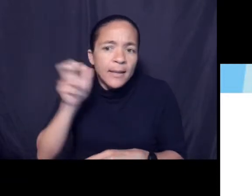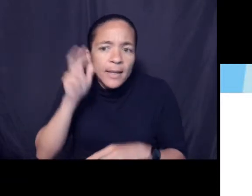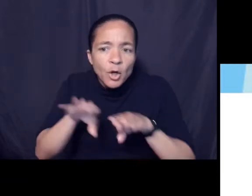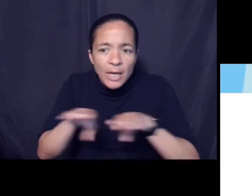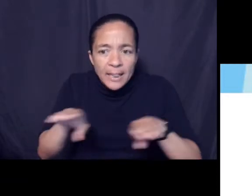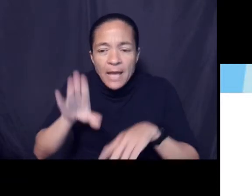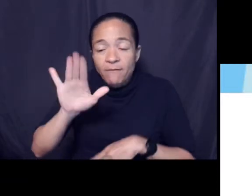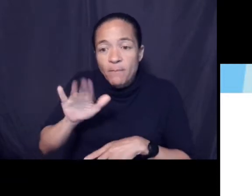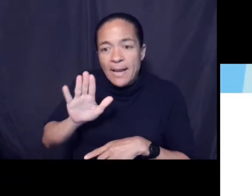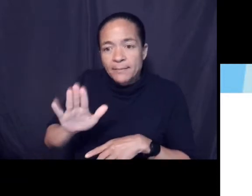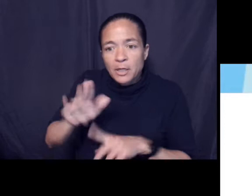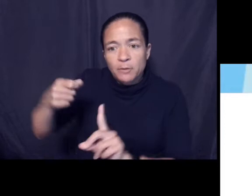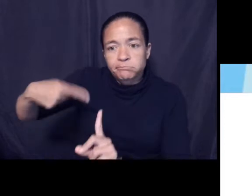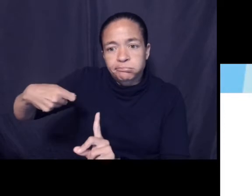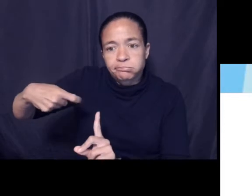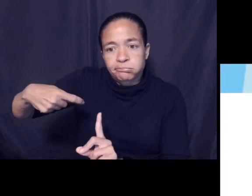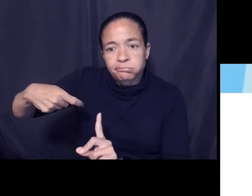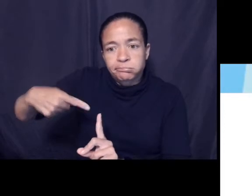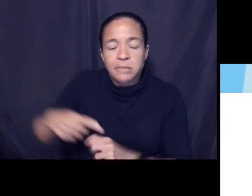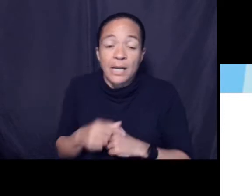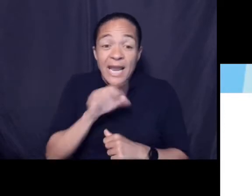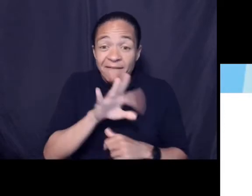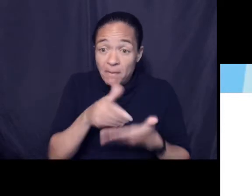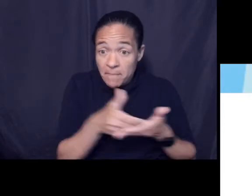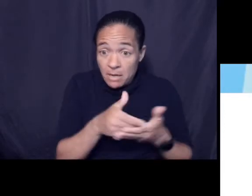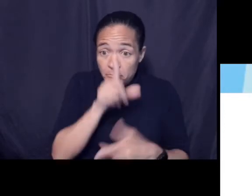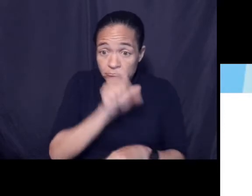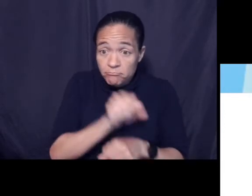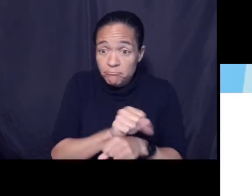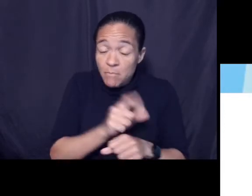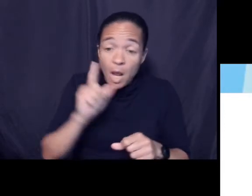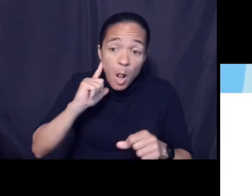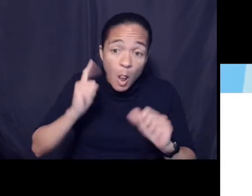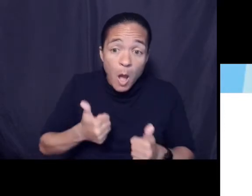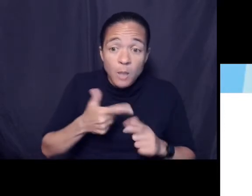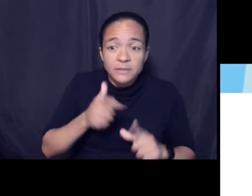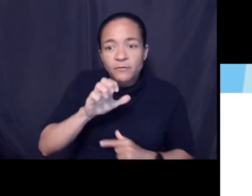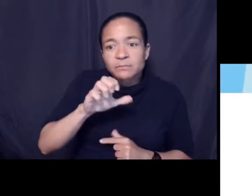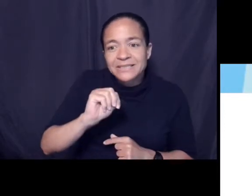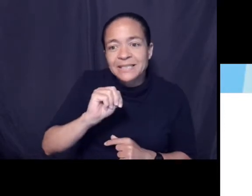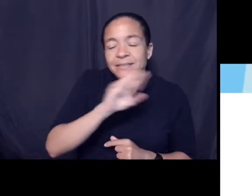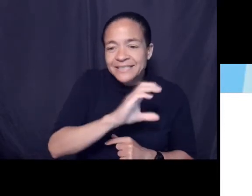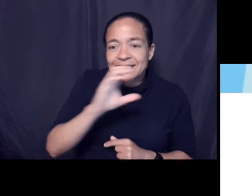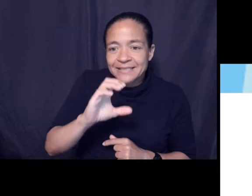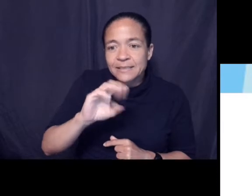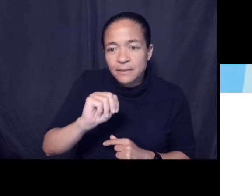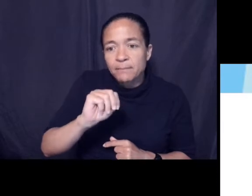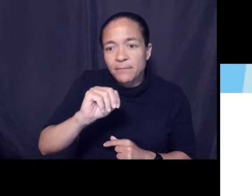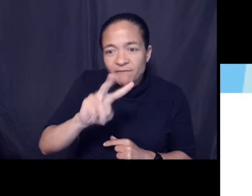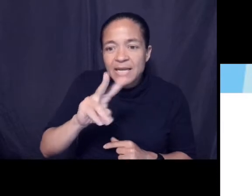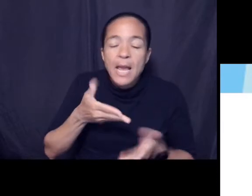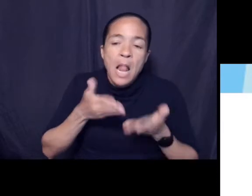the event that an infant has hearing loss from congenital CMV, this allows us to quickly